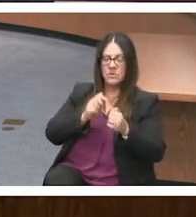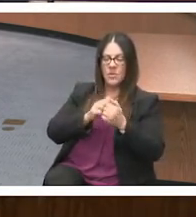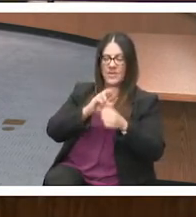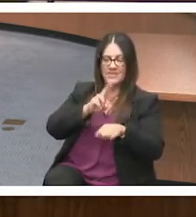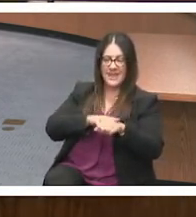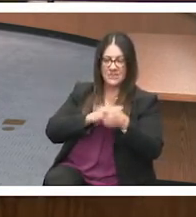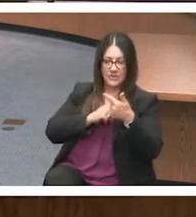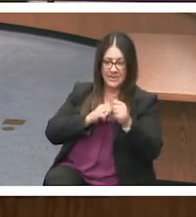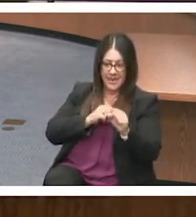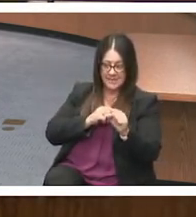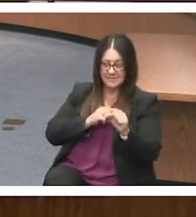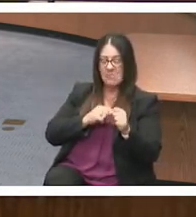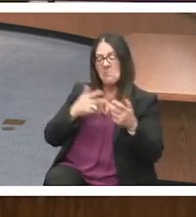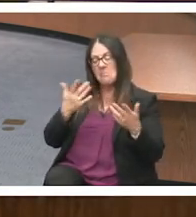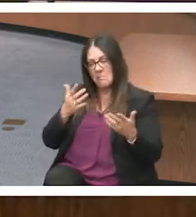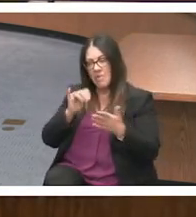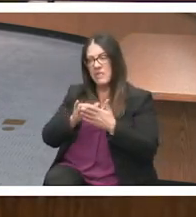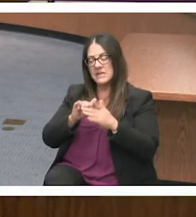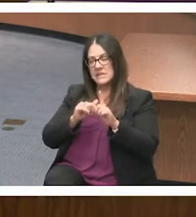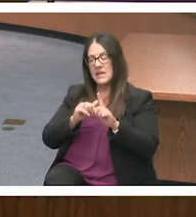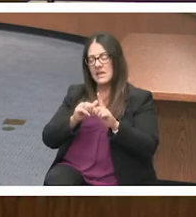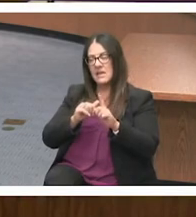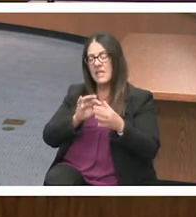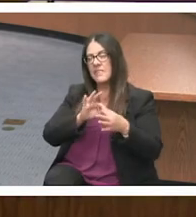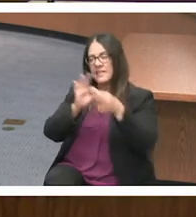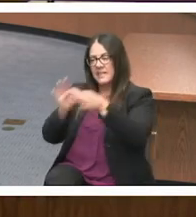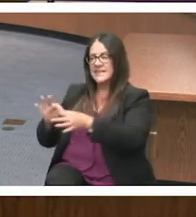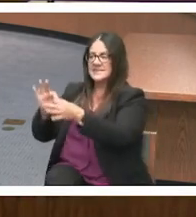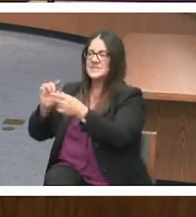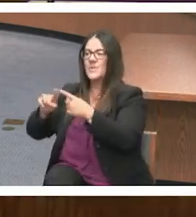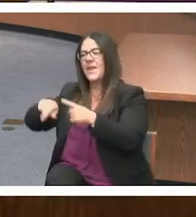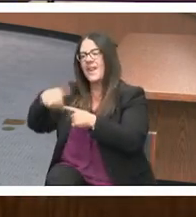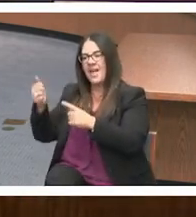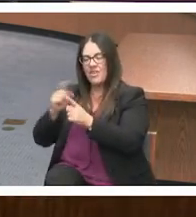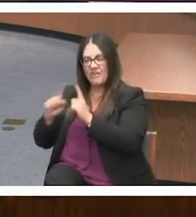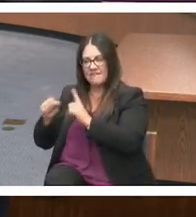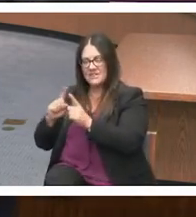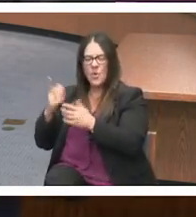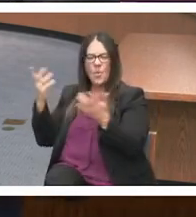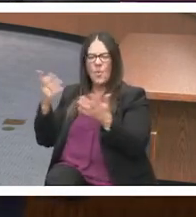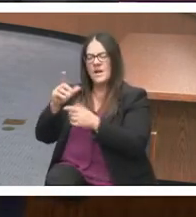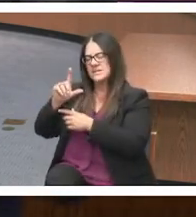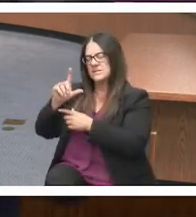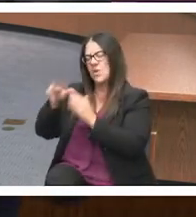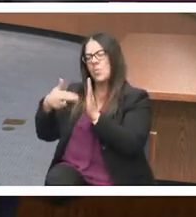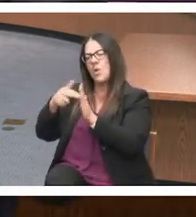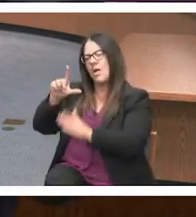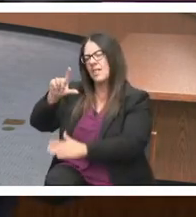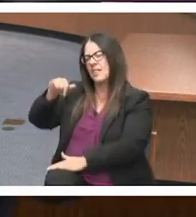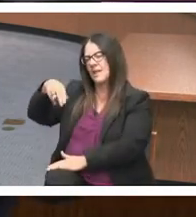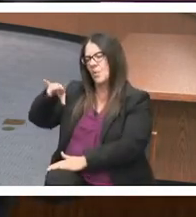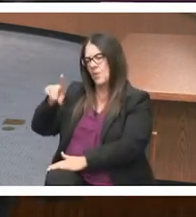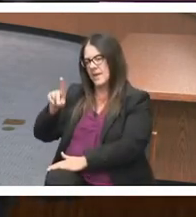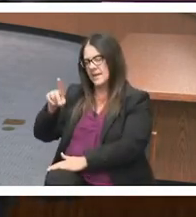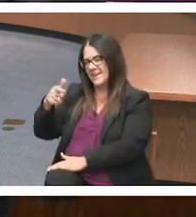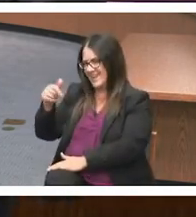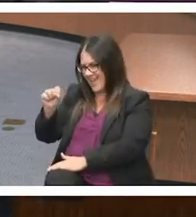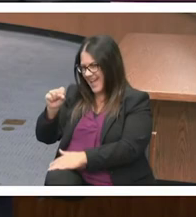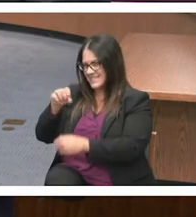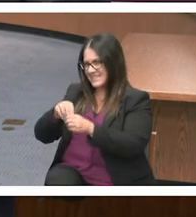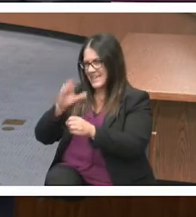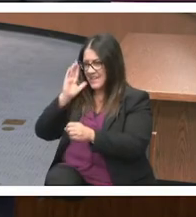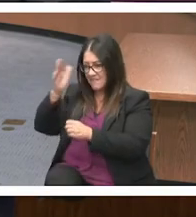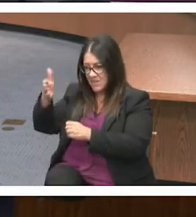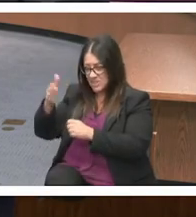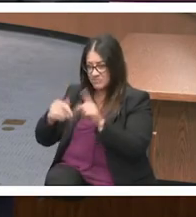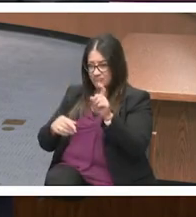That in itself is another, sort of brings us to another conversation, which is, what is the role of liquid gas into our future? We in the